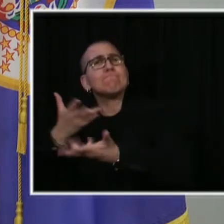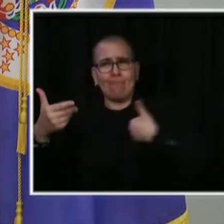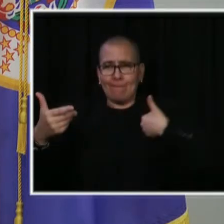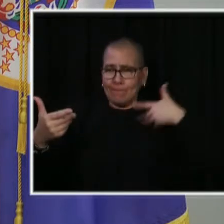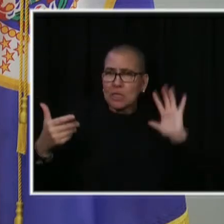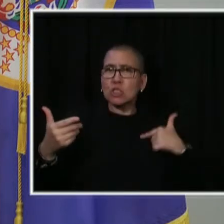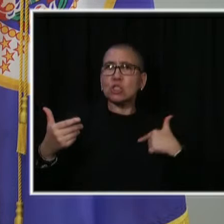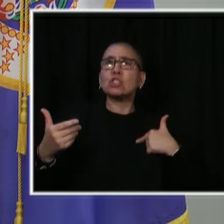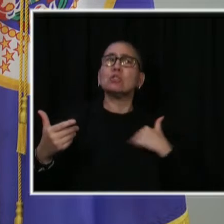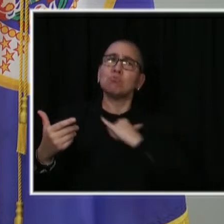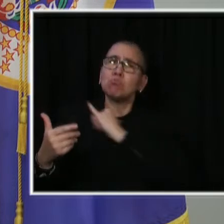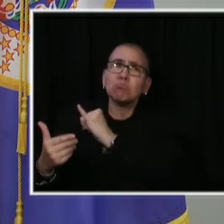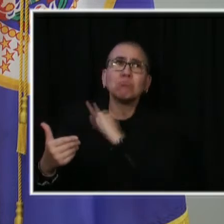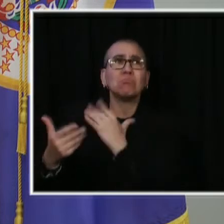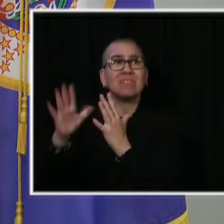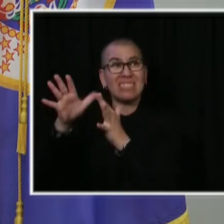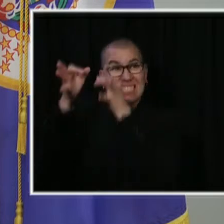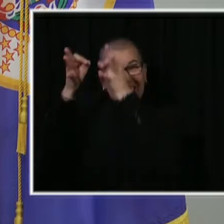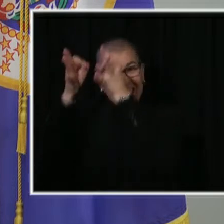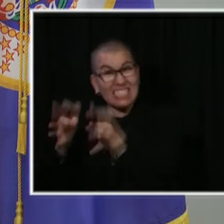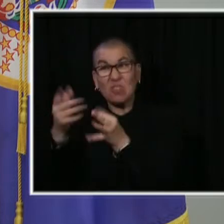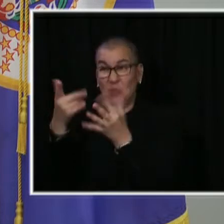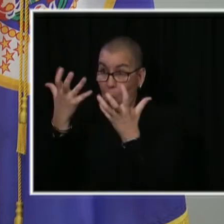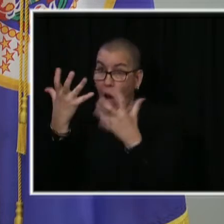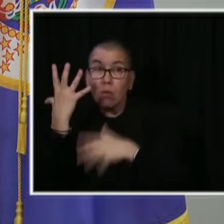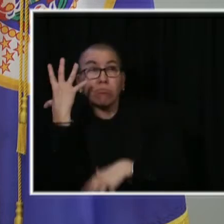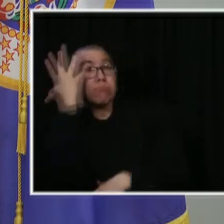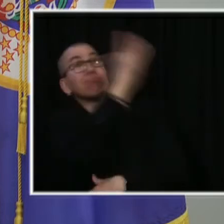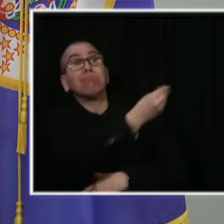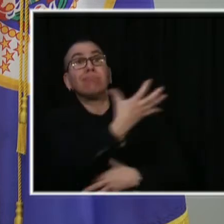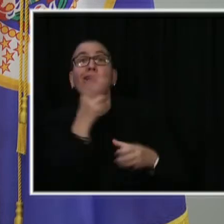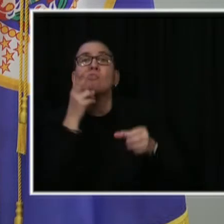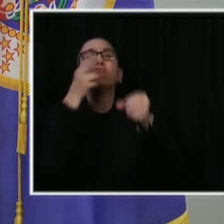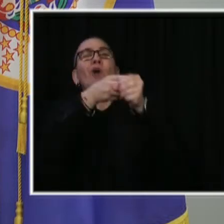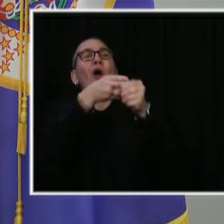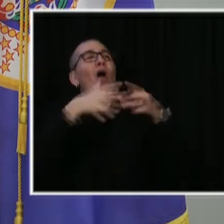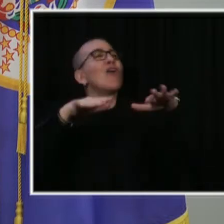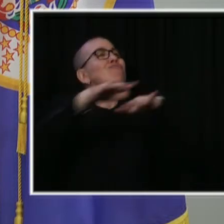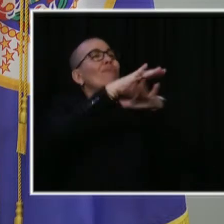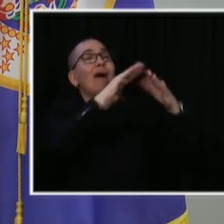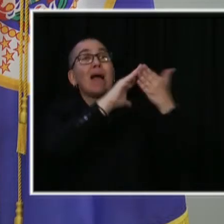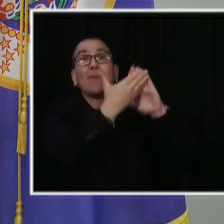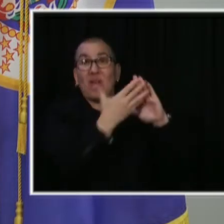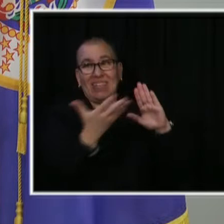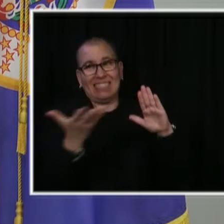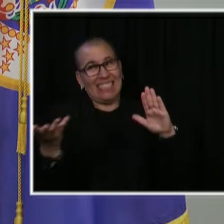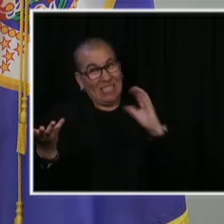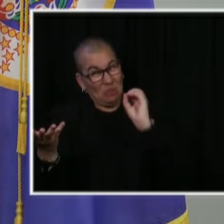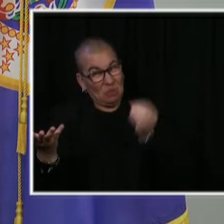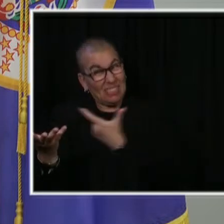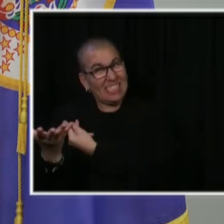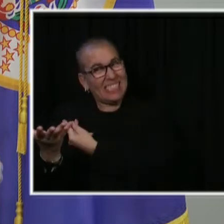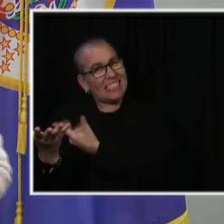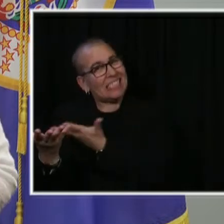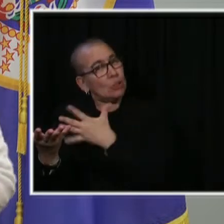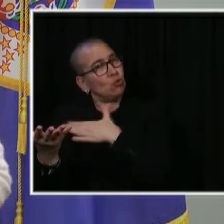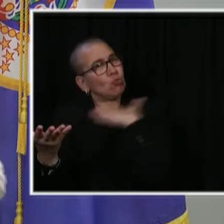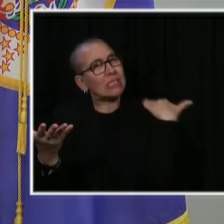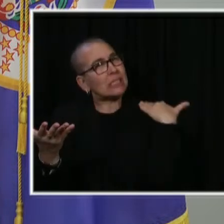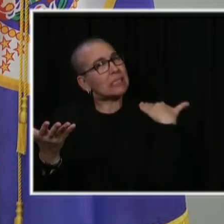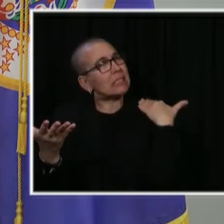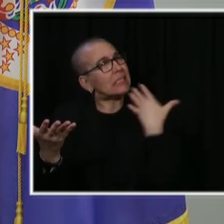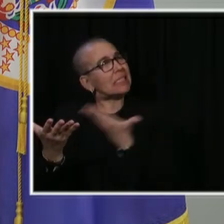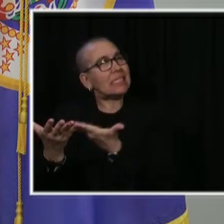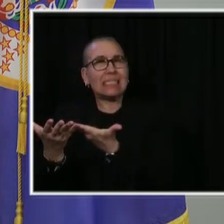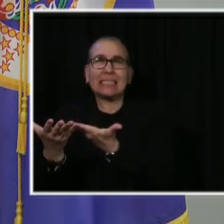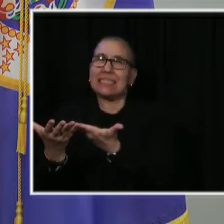the risk they are putting themselves and other people at if they remain unvaccinated. And we've worked hard and are working hard to